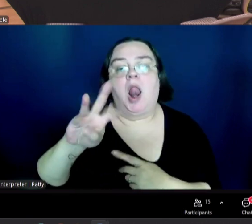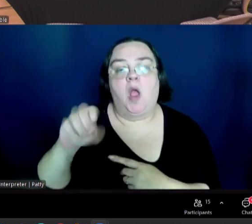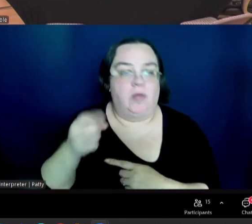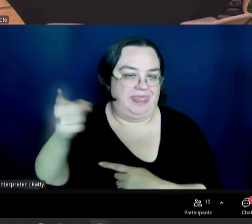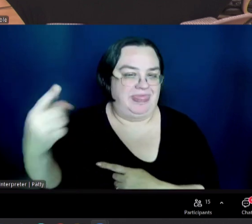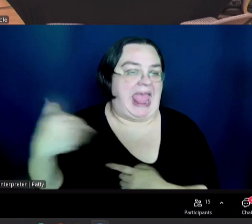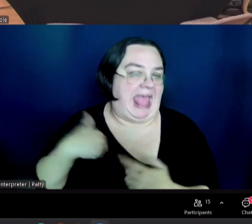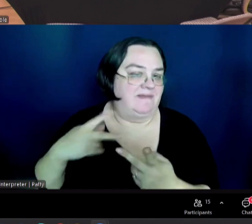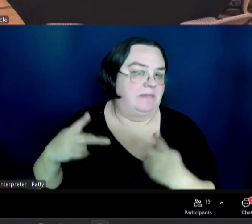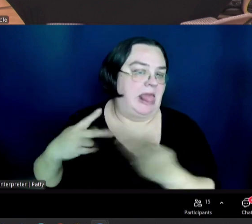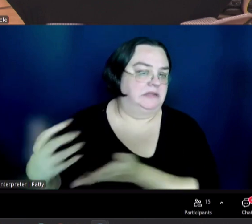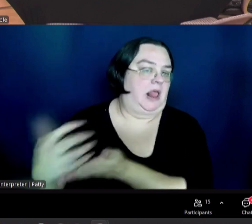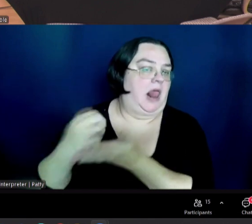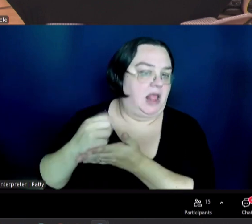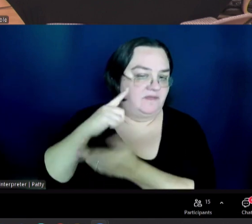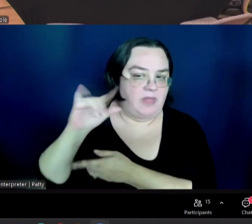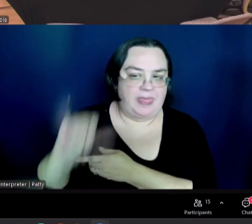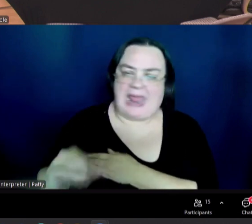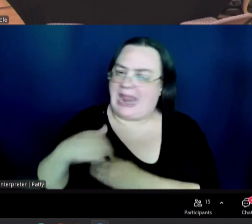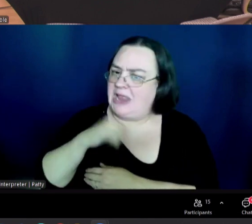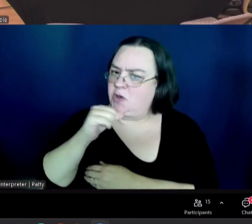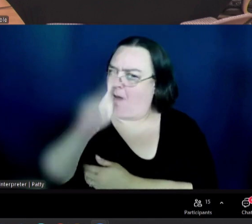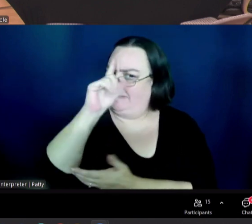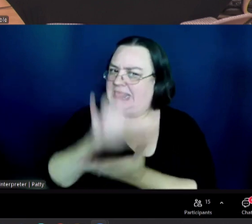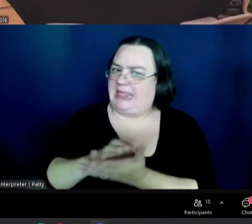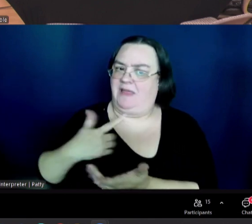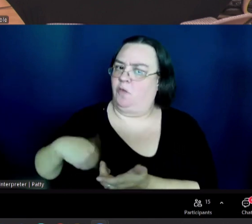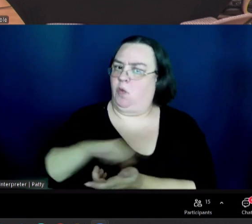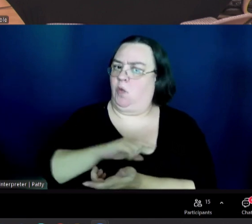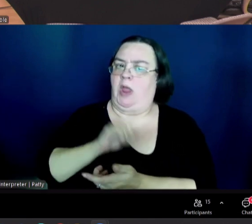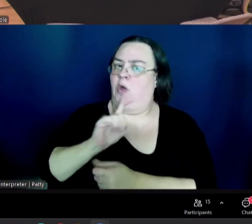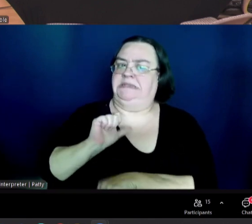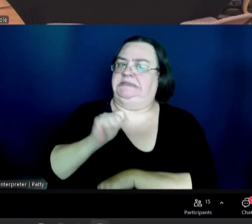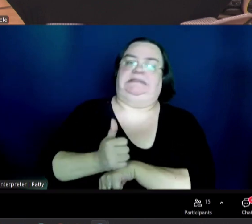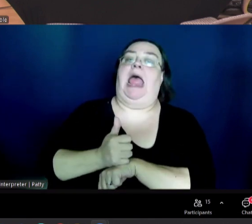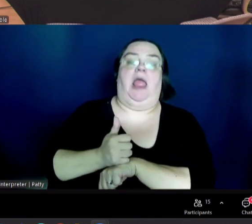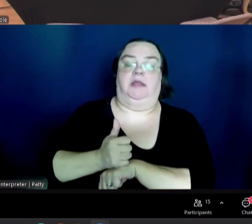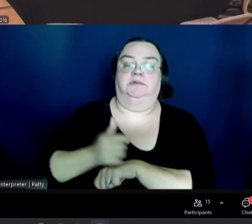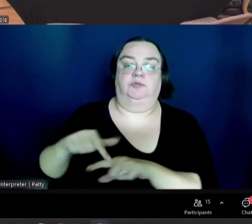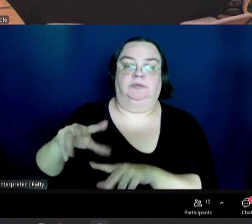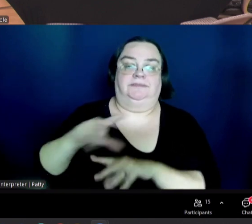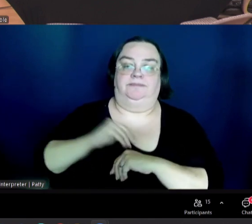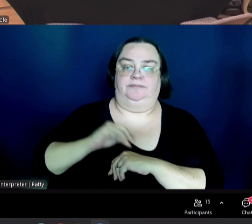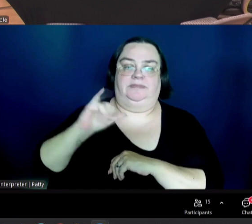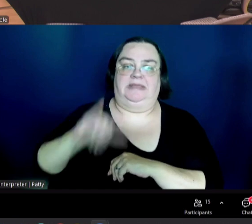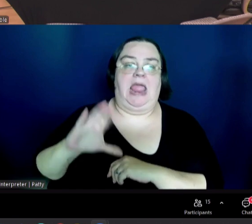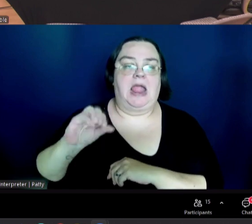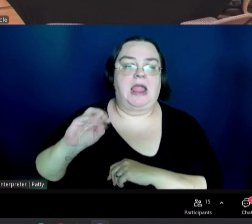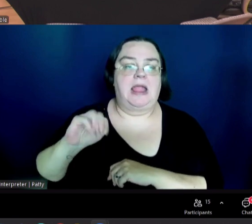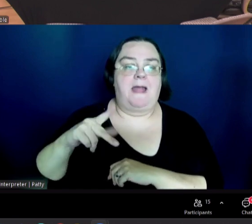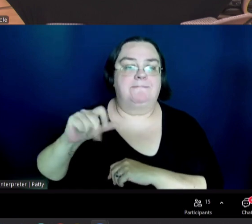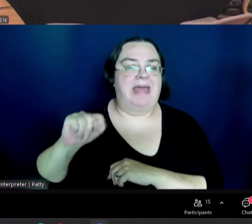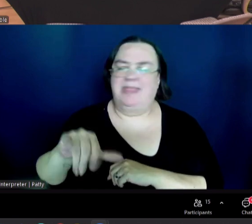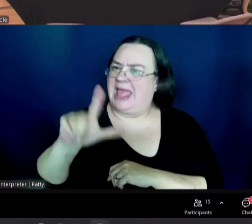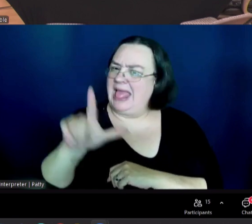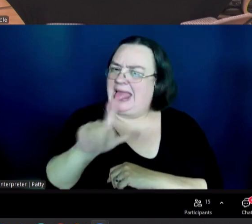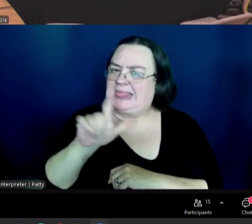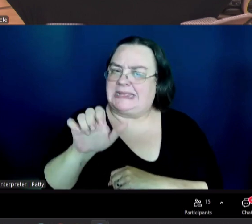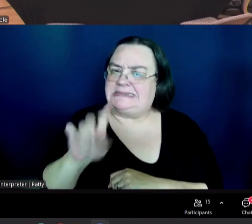them. I don't believe we're set up to take the compact fluorescent. The LEDs, I don't